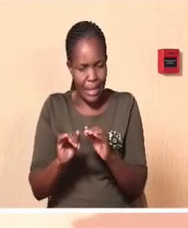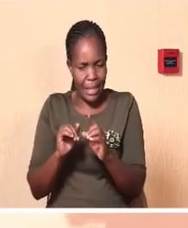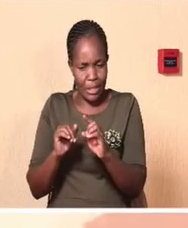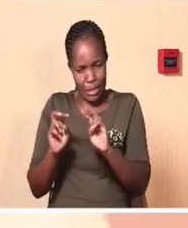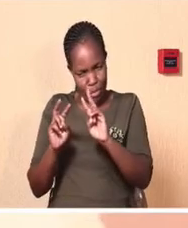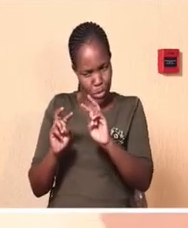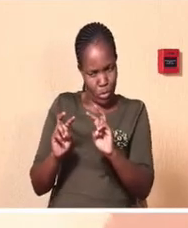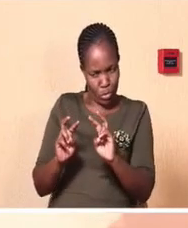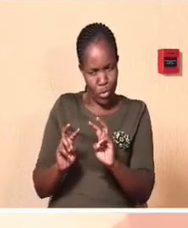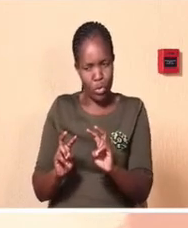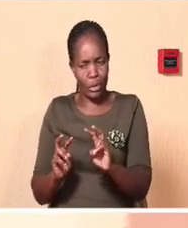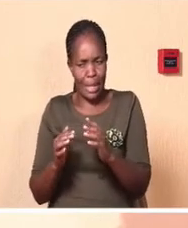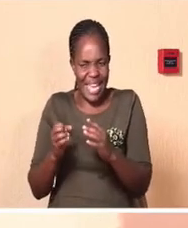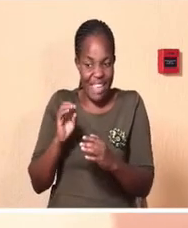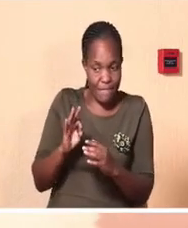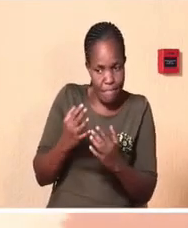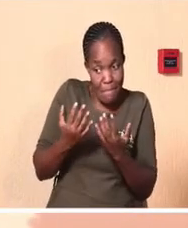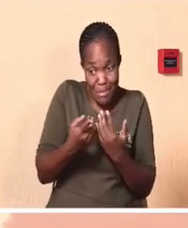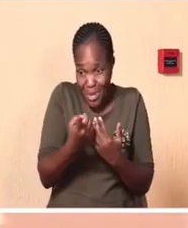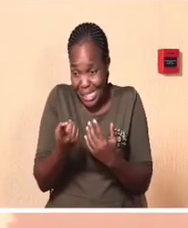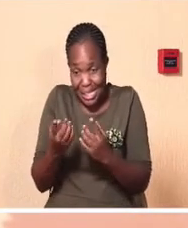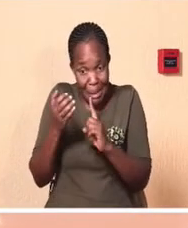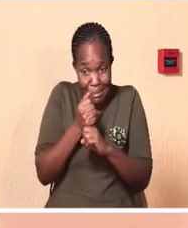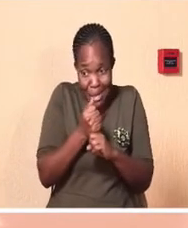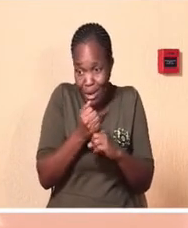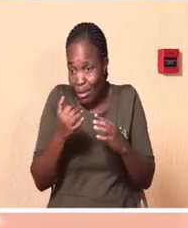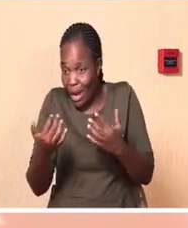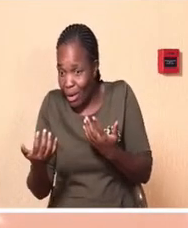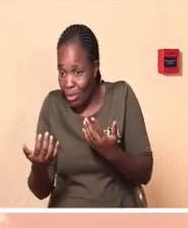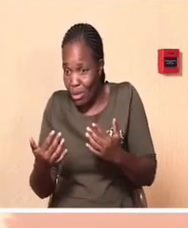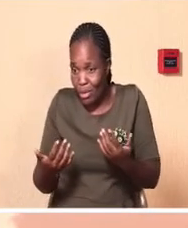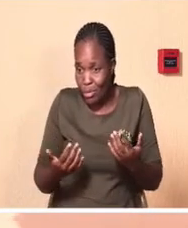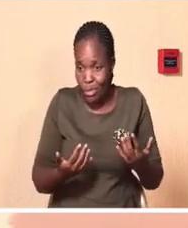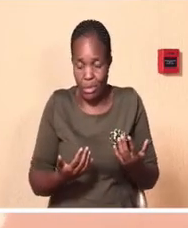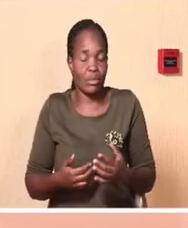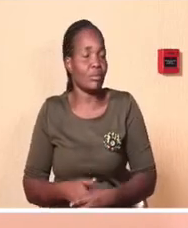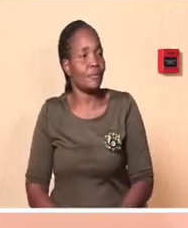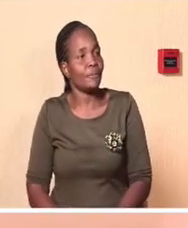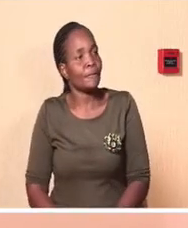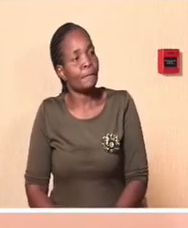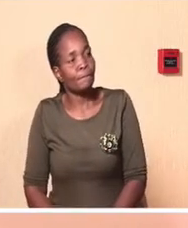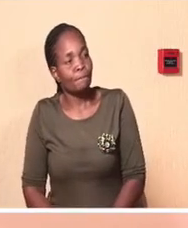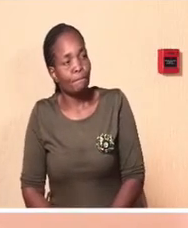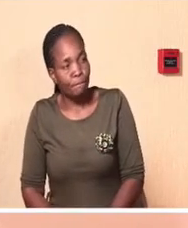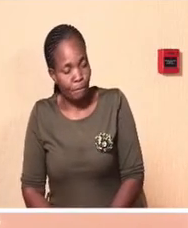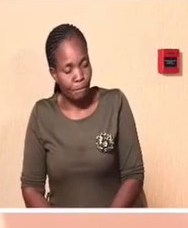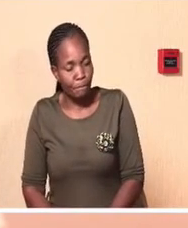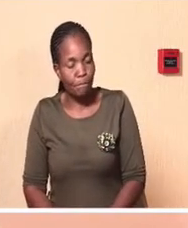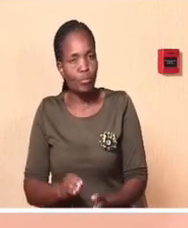the index case and all the other contacts. You quarantine them